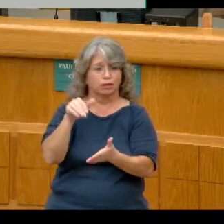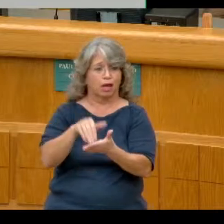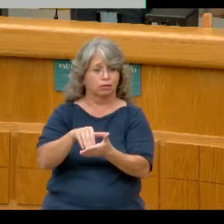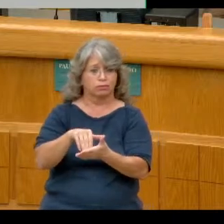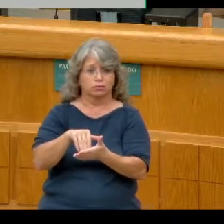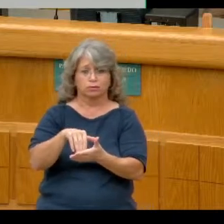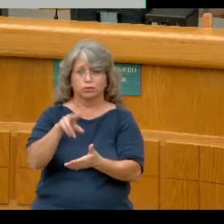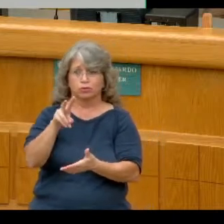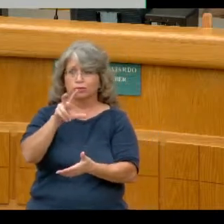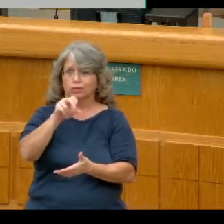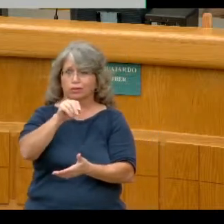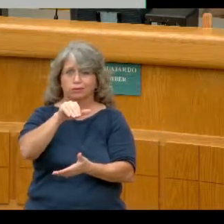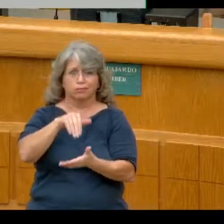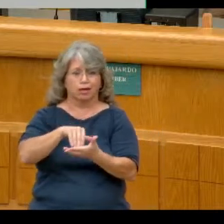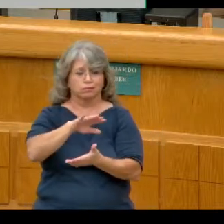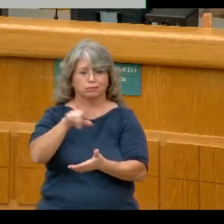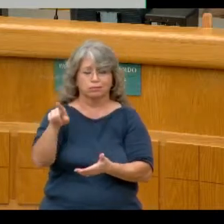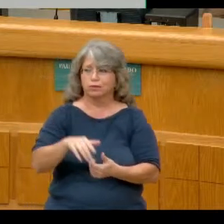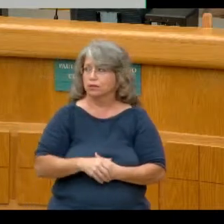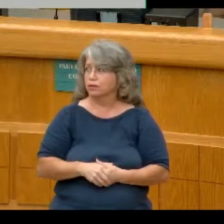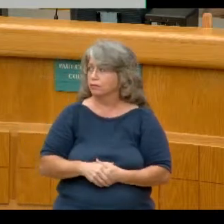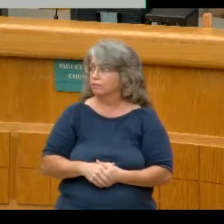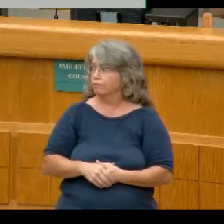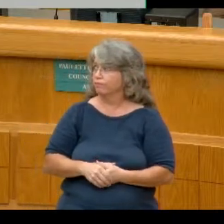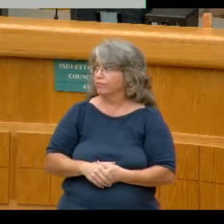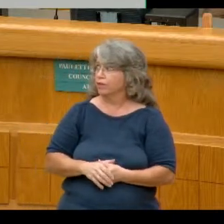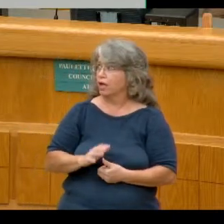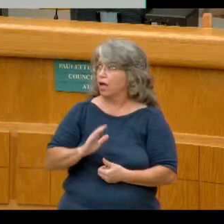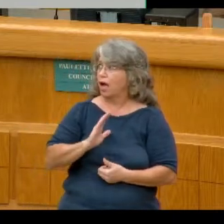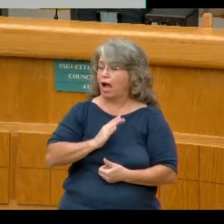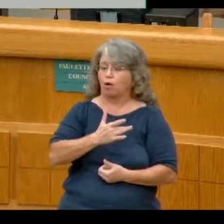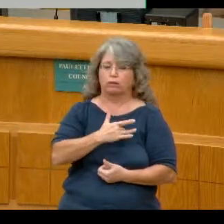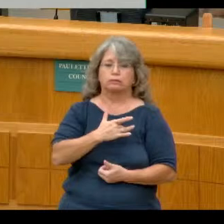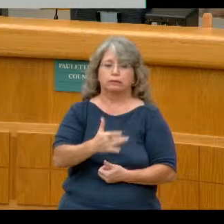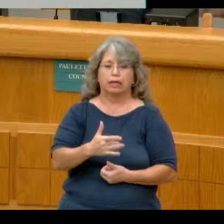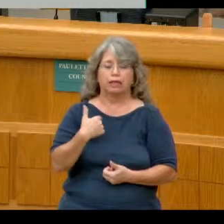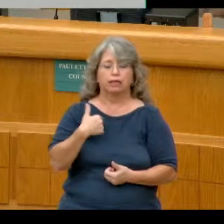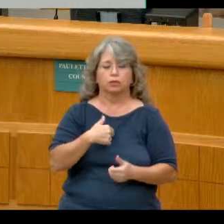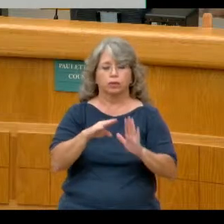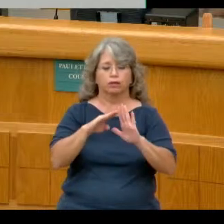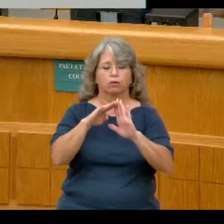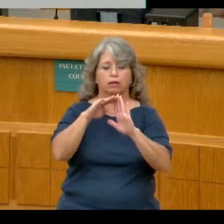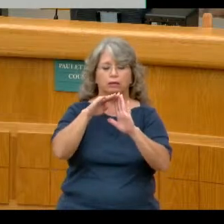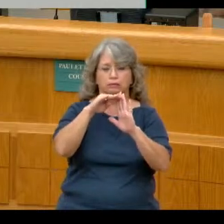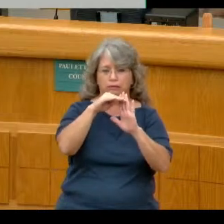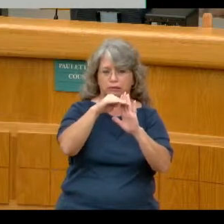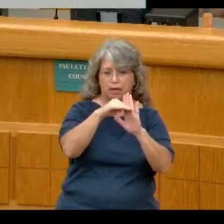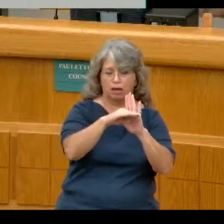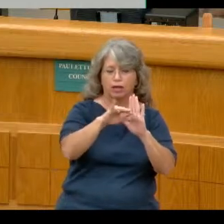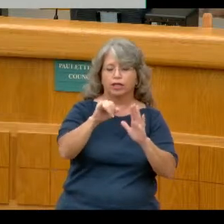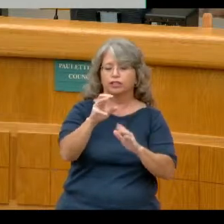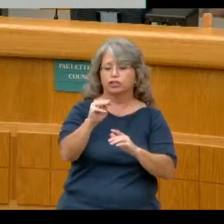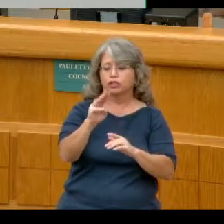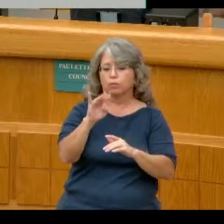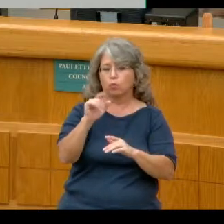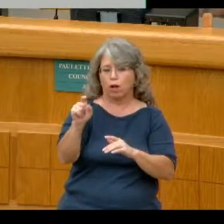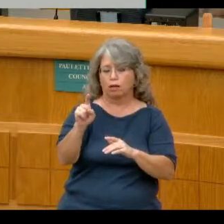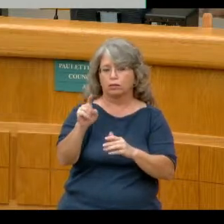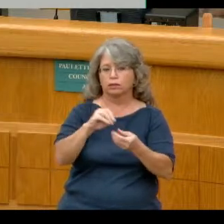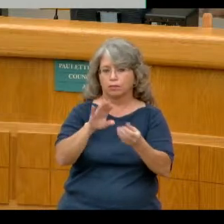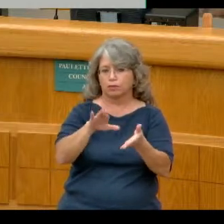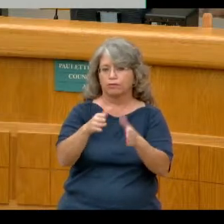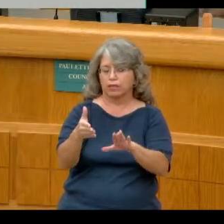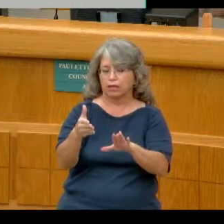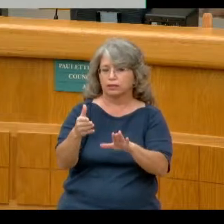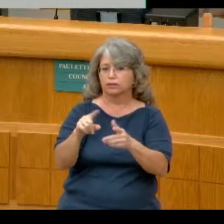of our trends, we are trending downwards or level. Jim Wells fatalities have started to decrease. We've been watching that for the last